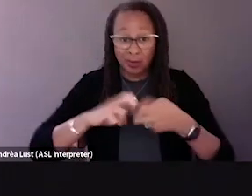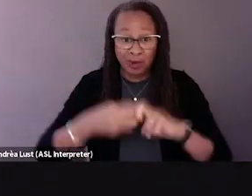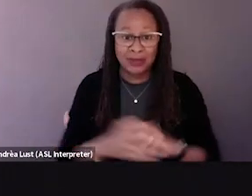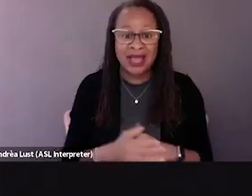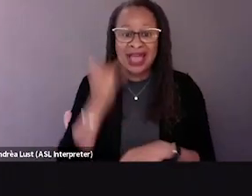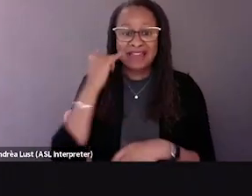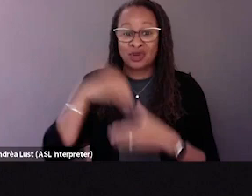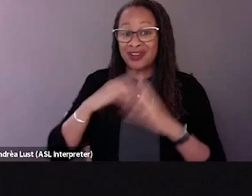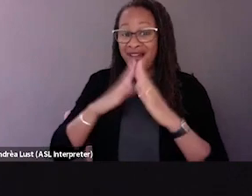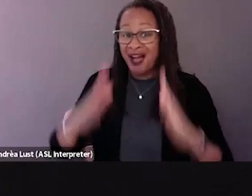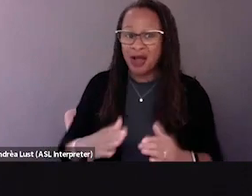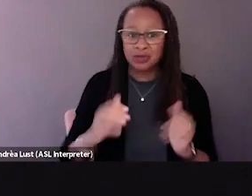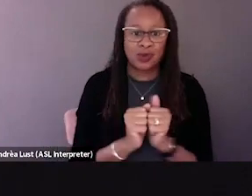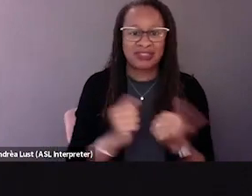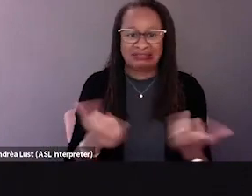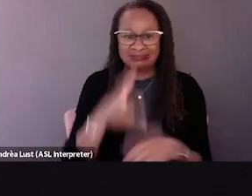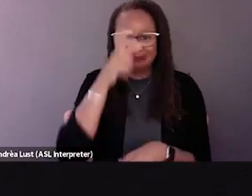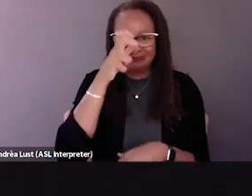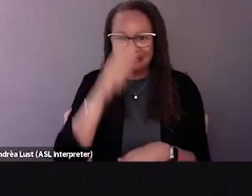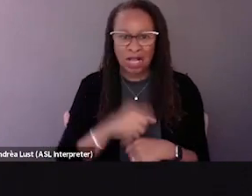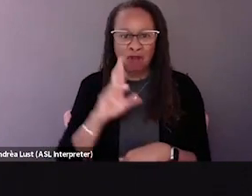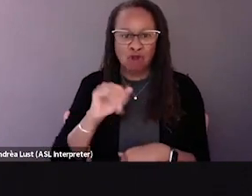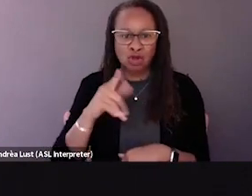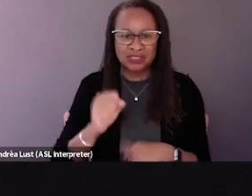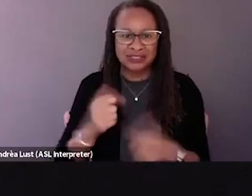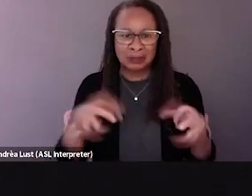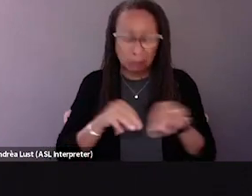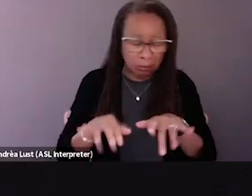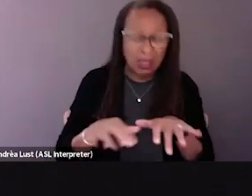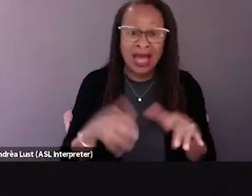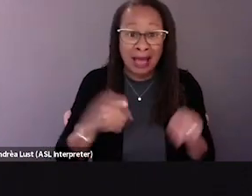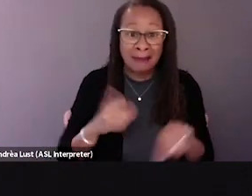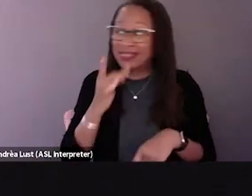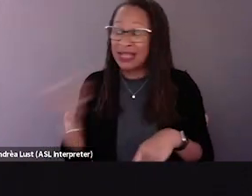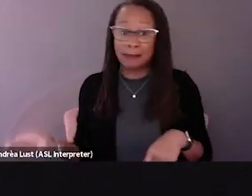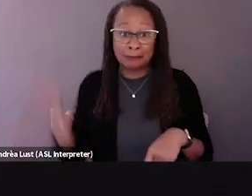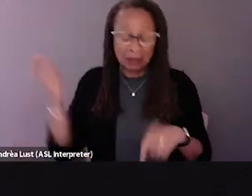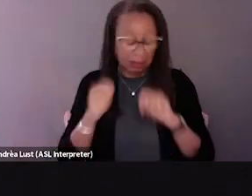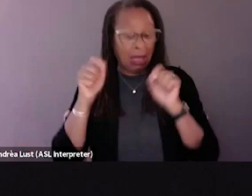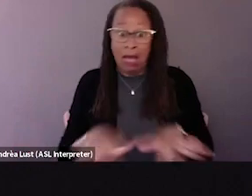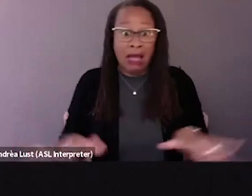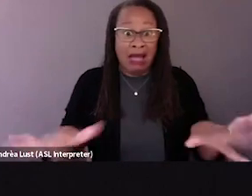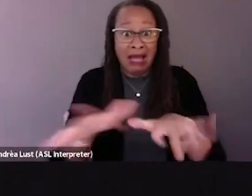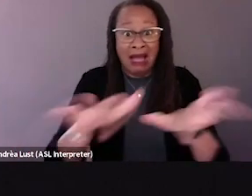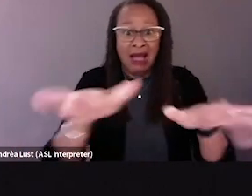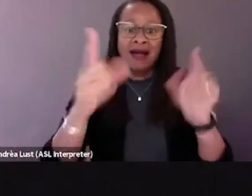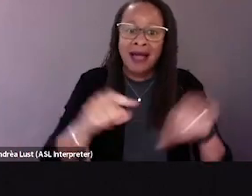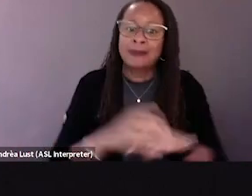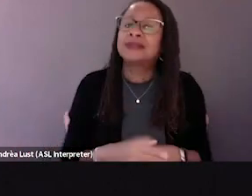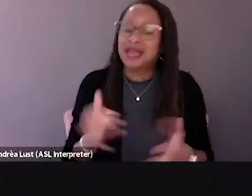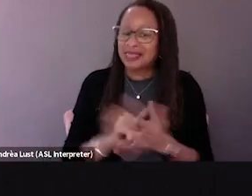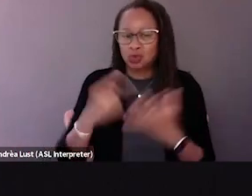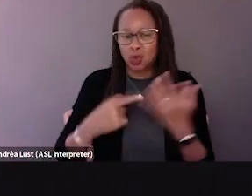if you've ever been in a house full of vermin, roaches, you turn the lights on, what do the roaches do? They scatter, right? So we turned the lights